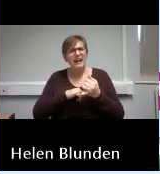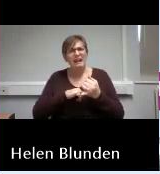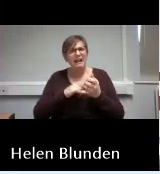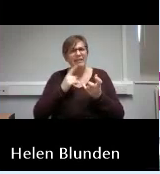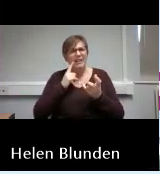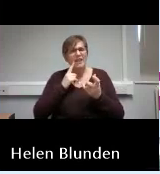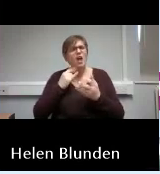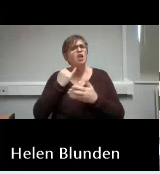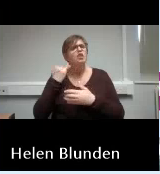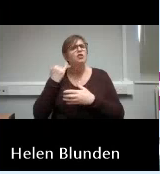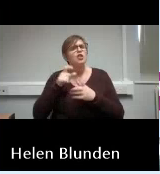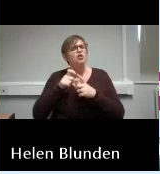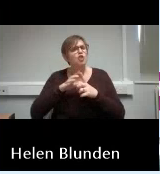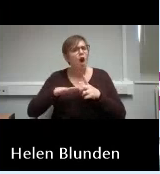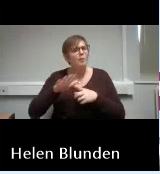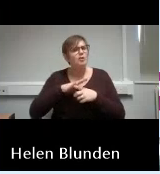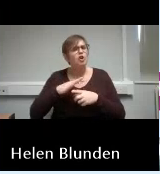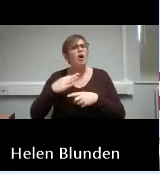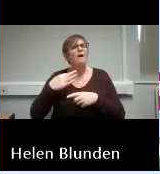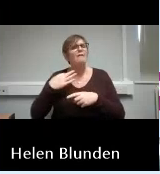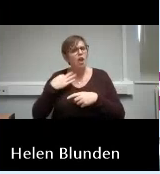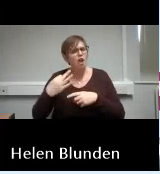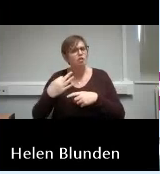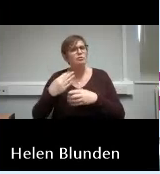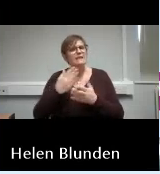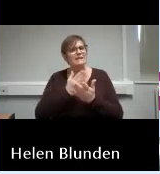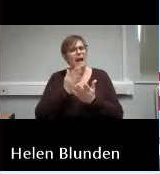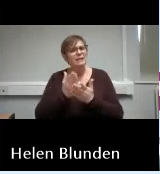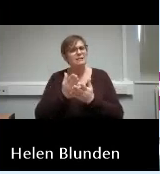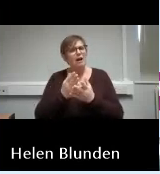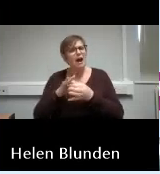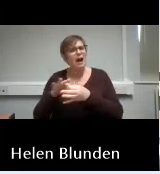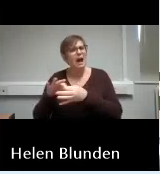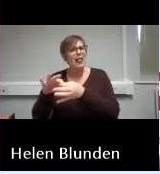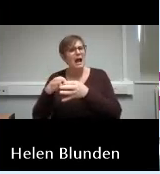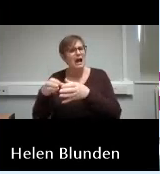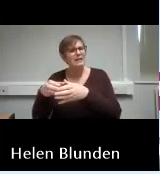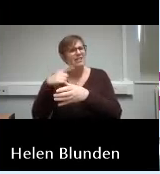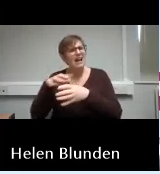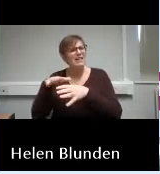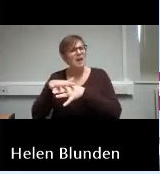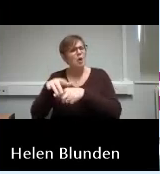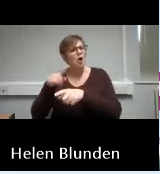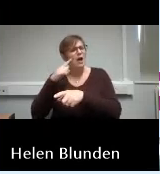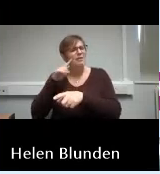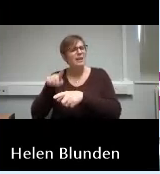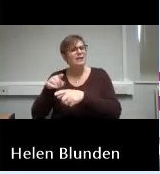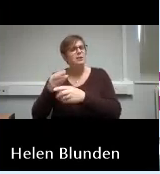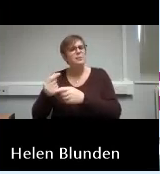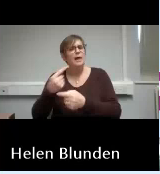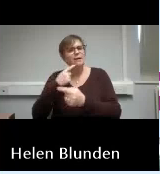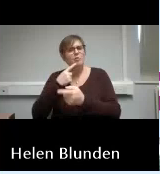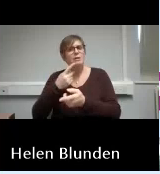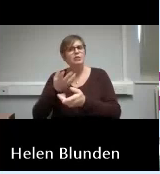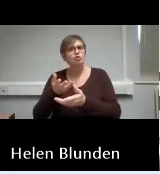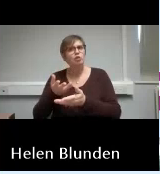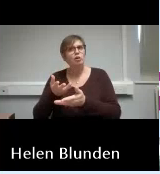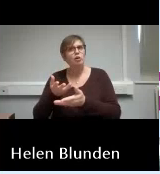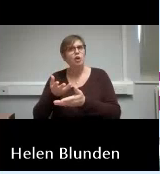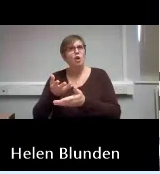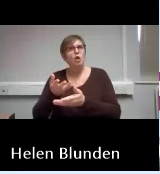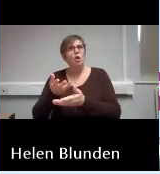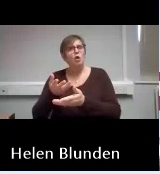Derbyshire Voluntary Sector Alliance, is it, that network? And I think that's where some of that information would